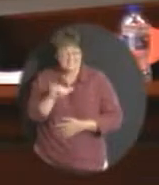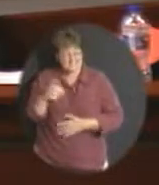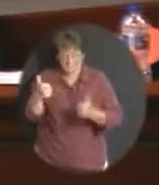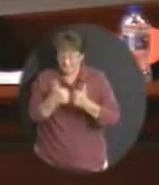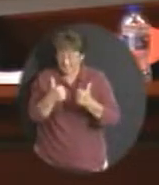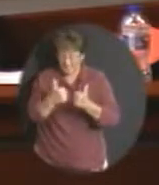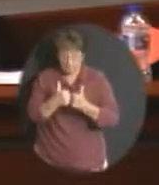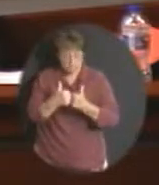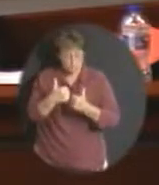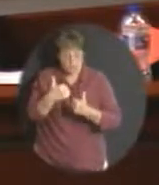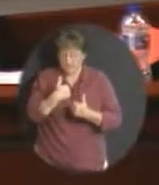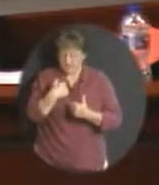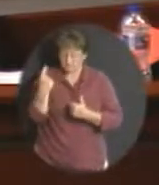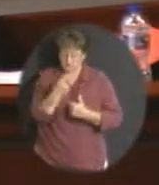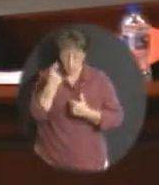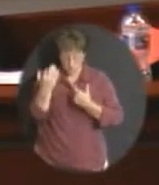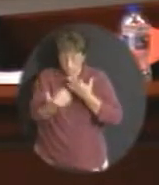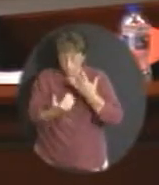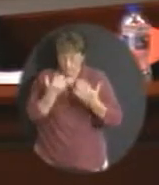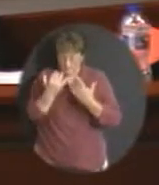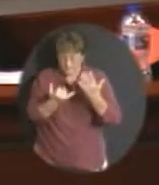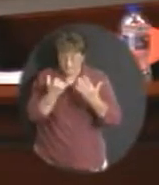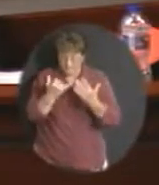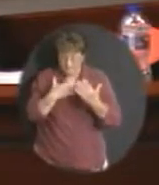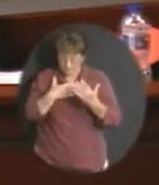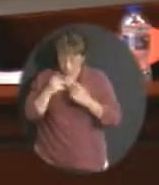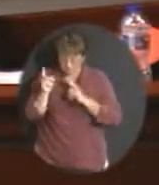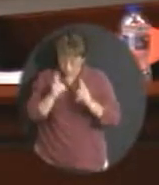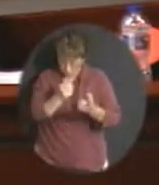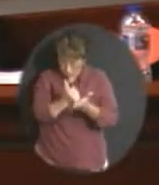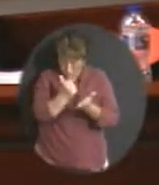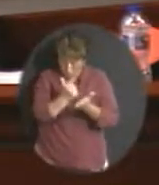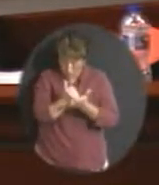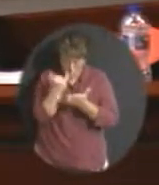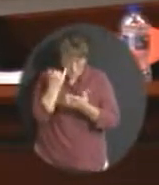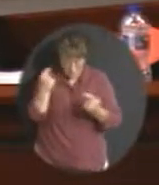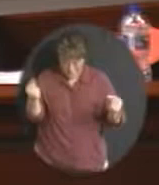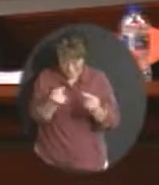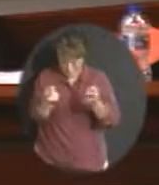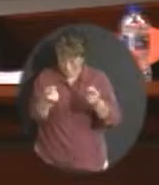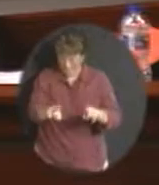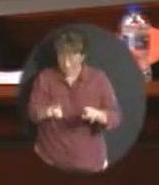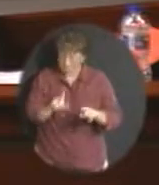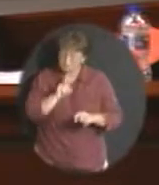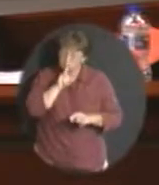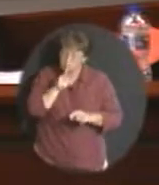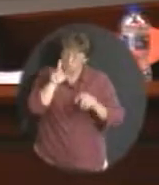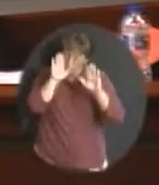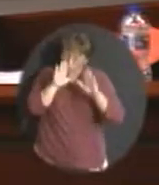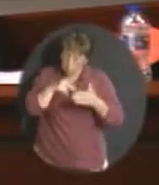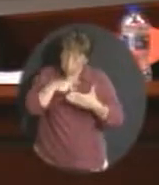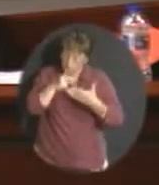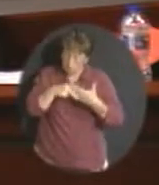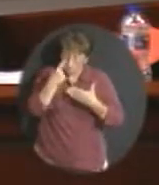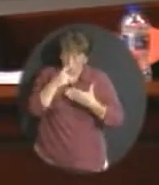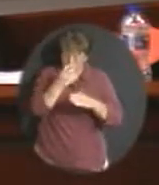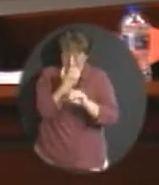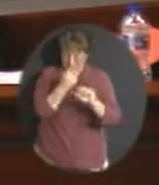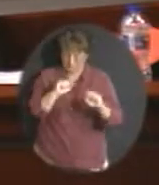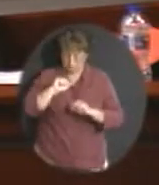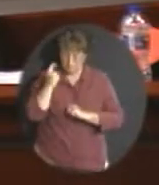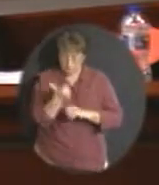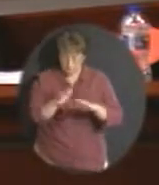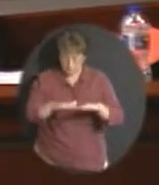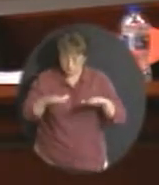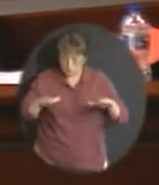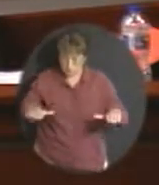sideline for first diagnosis of injuries. So it's a tremendous program in terms of the safety of our kids. It also fits